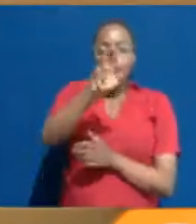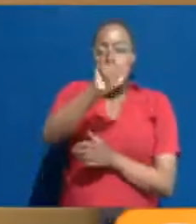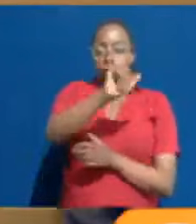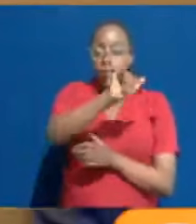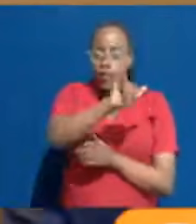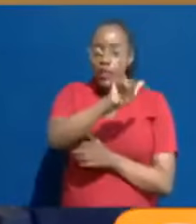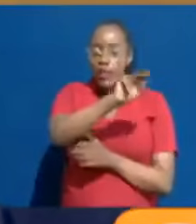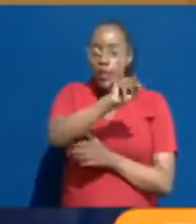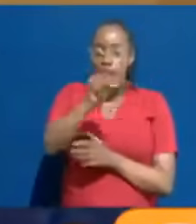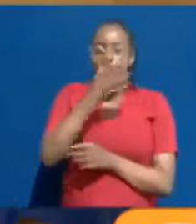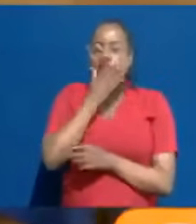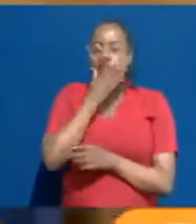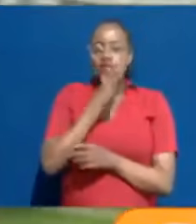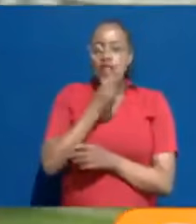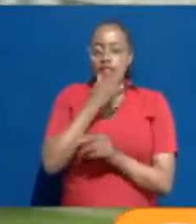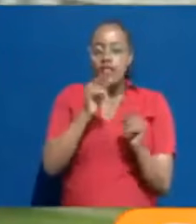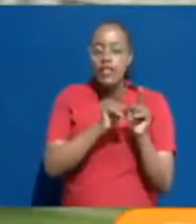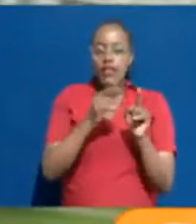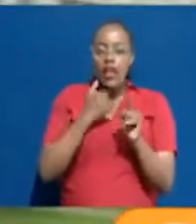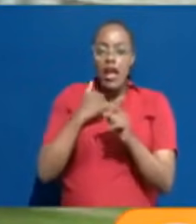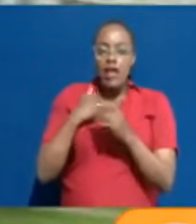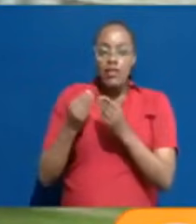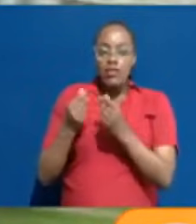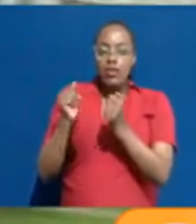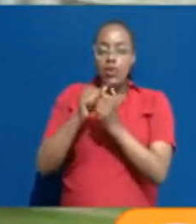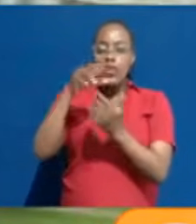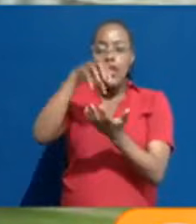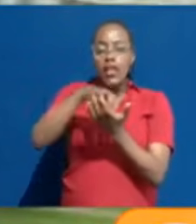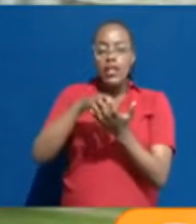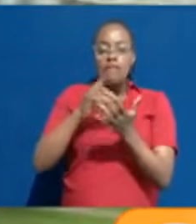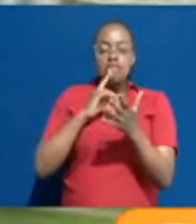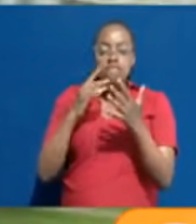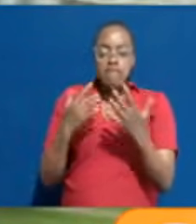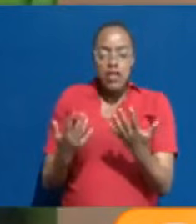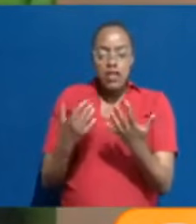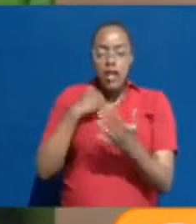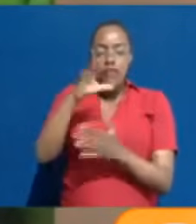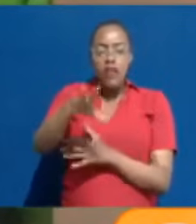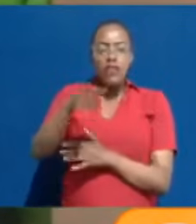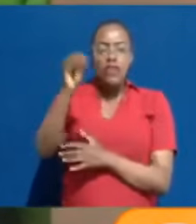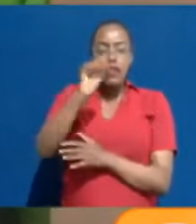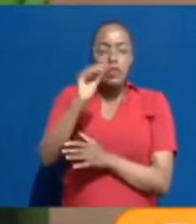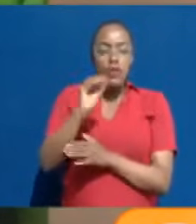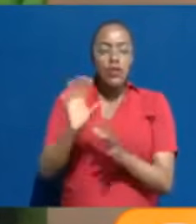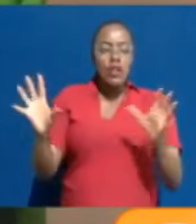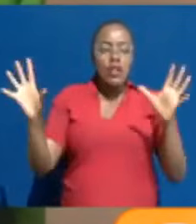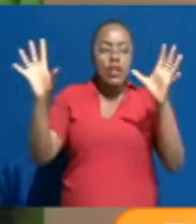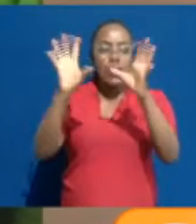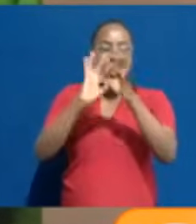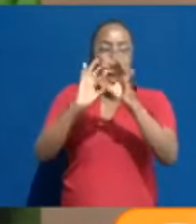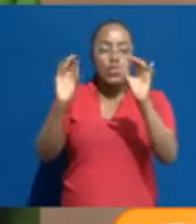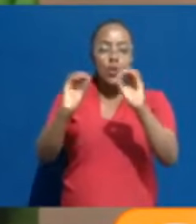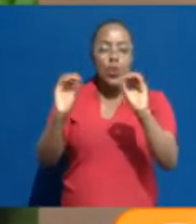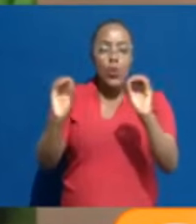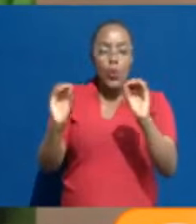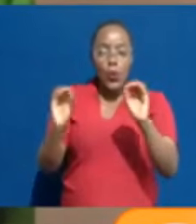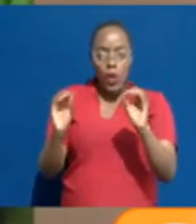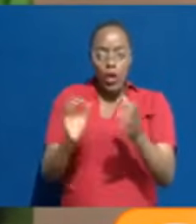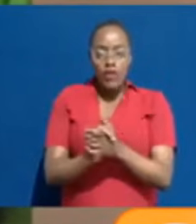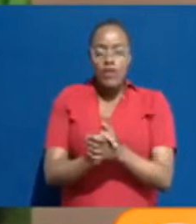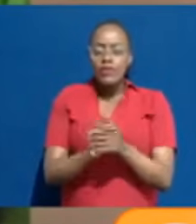expressed frustration with police handling of the case, stating that he has not yet found any links that will help in unraveling